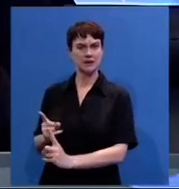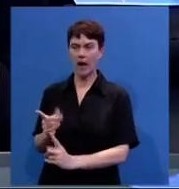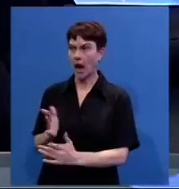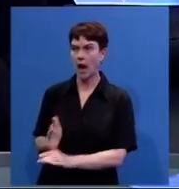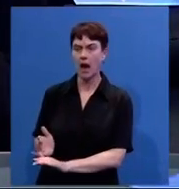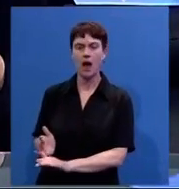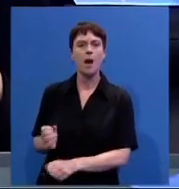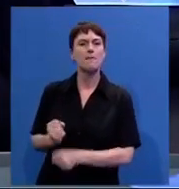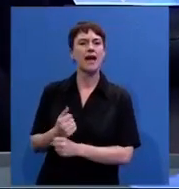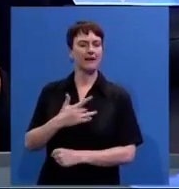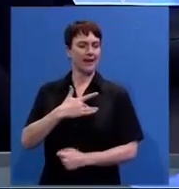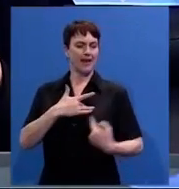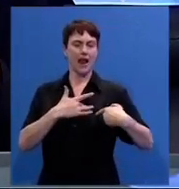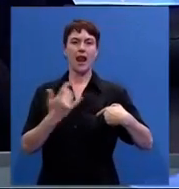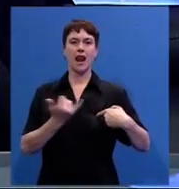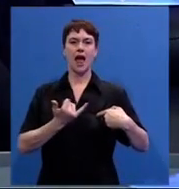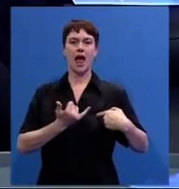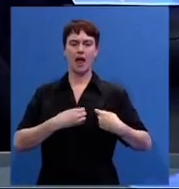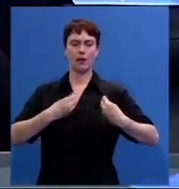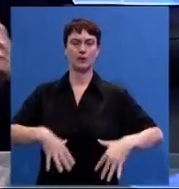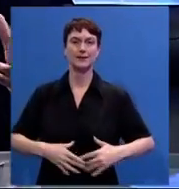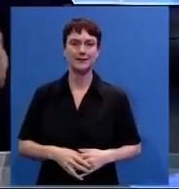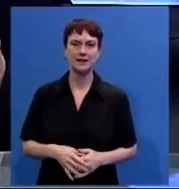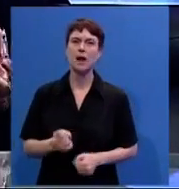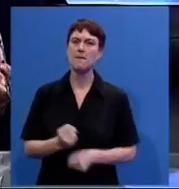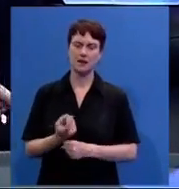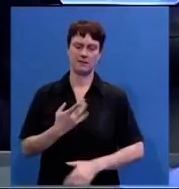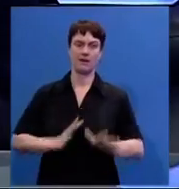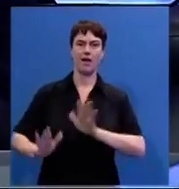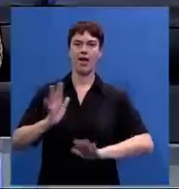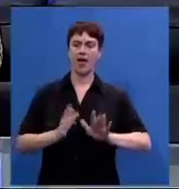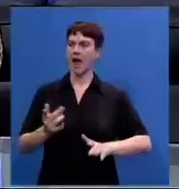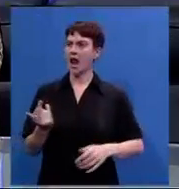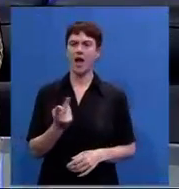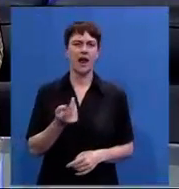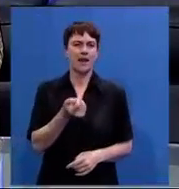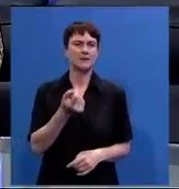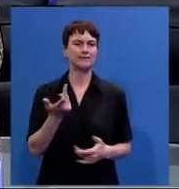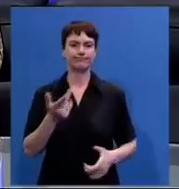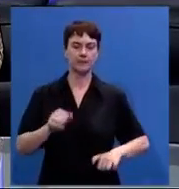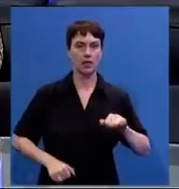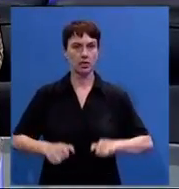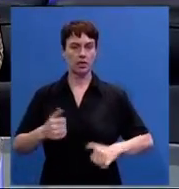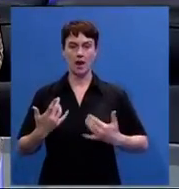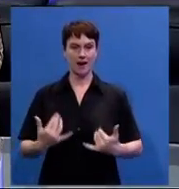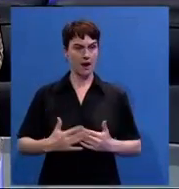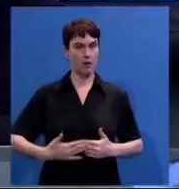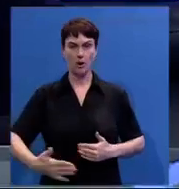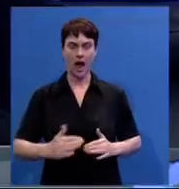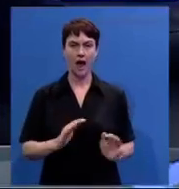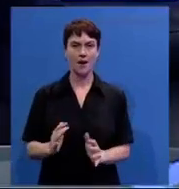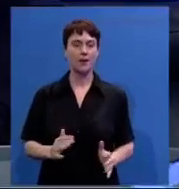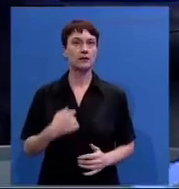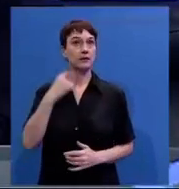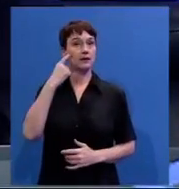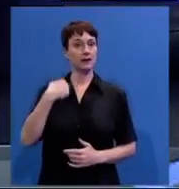to lose traction, like physical traction. You become disjointed. You're not quite certain, you know, where do I go from here? And I think as